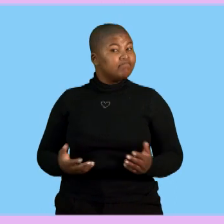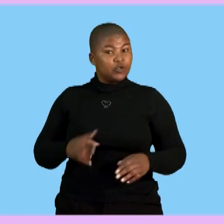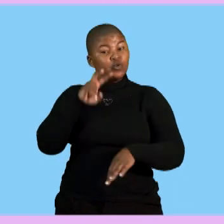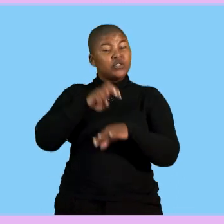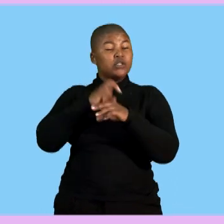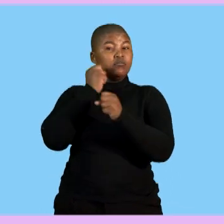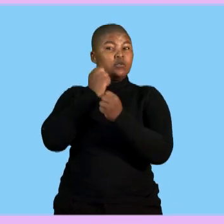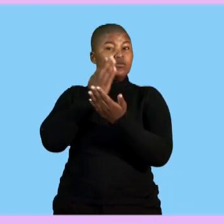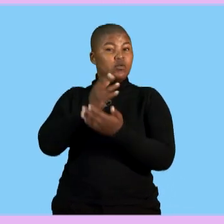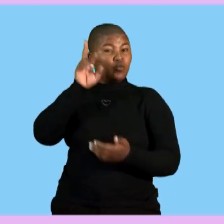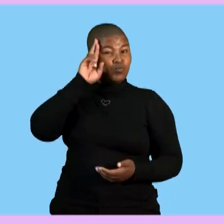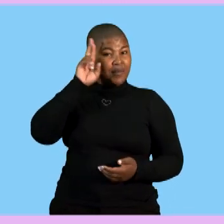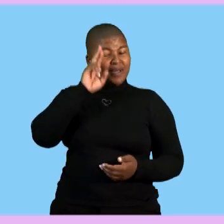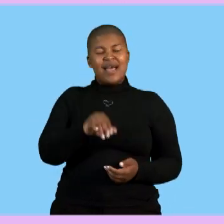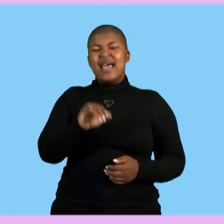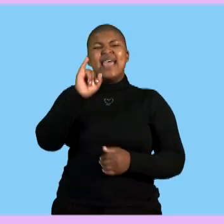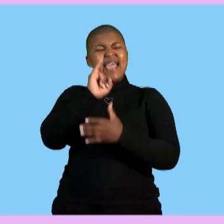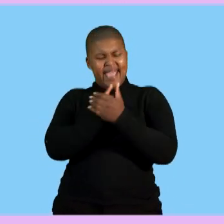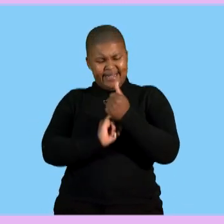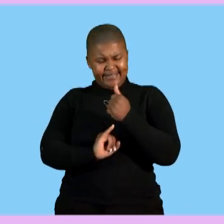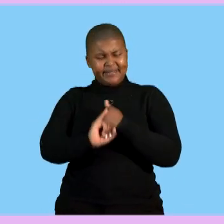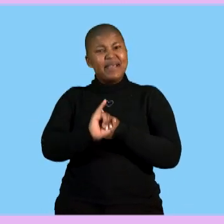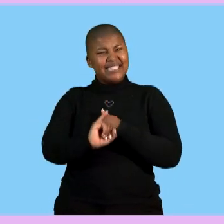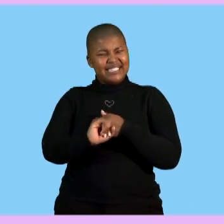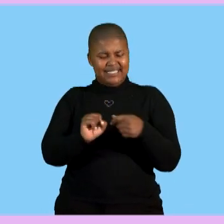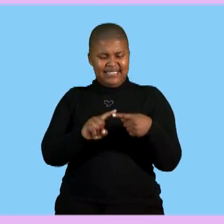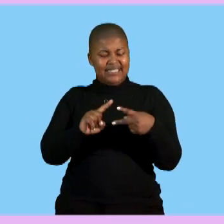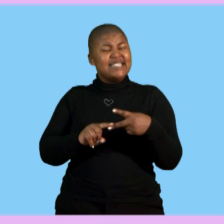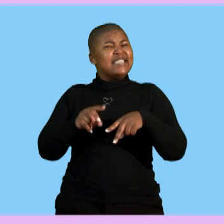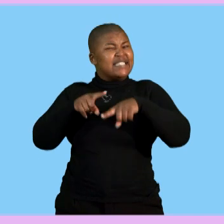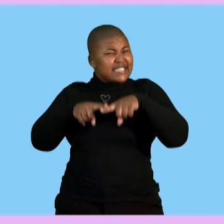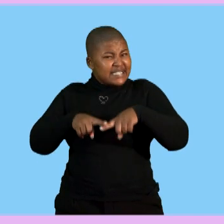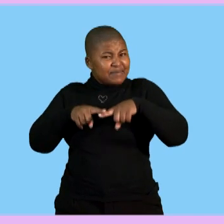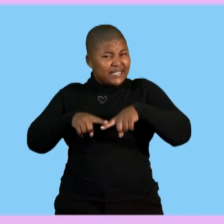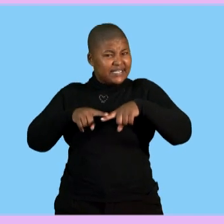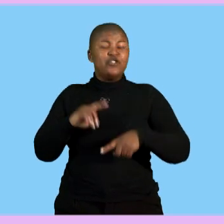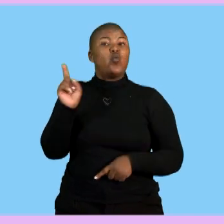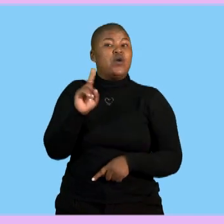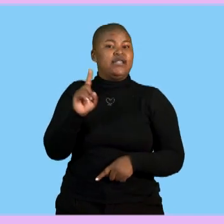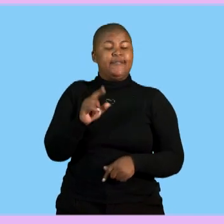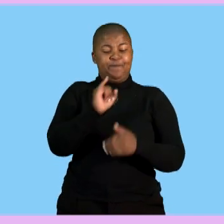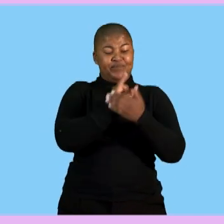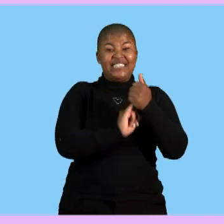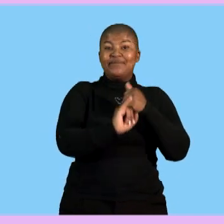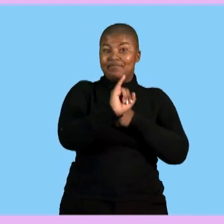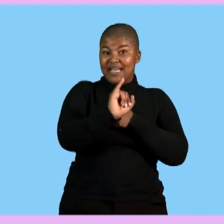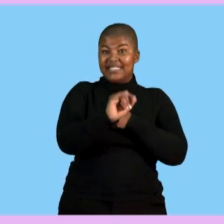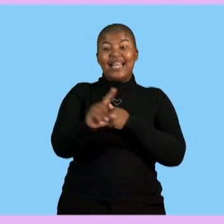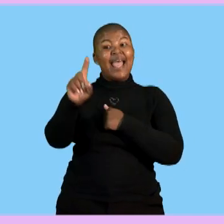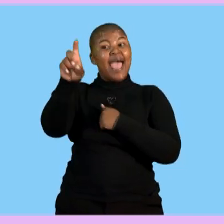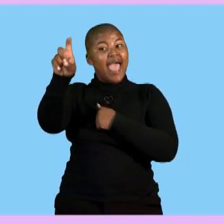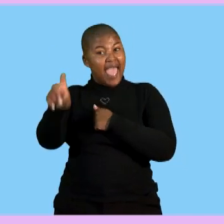to remember what is independent and dependent, independent is the